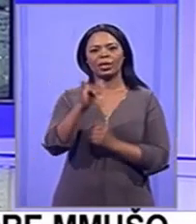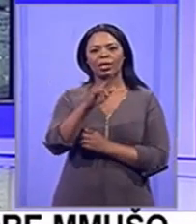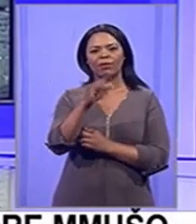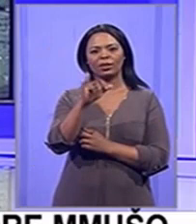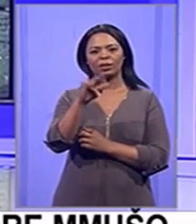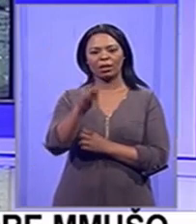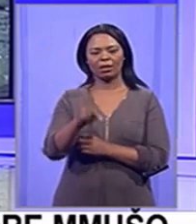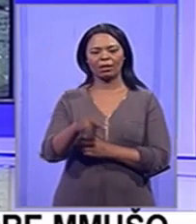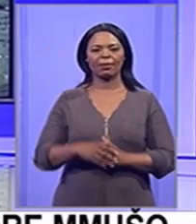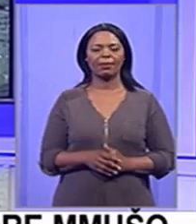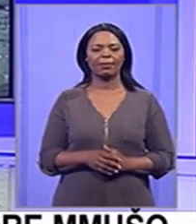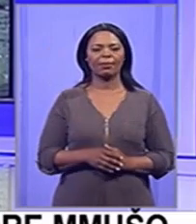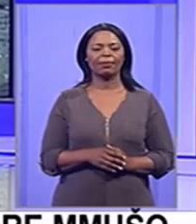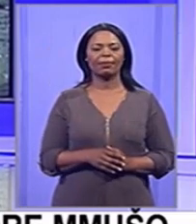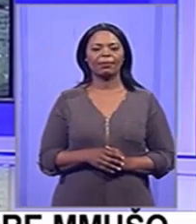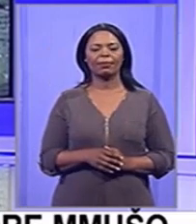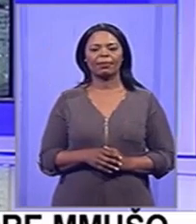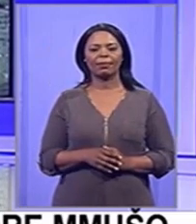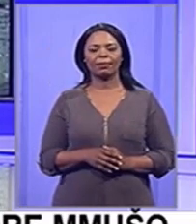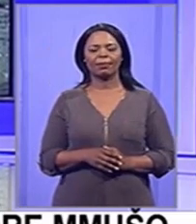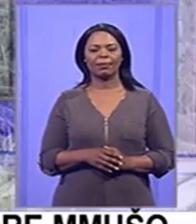Jagersfontein.